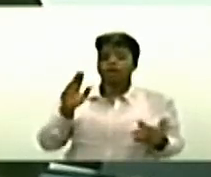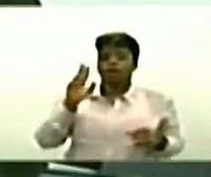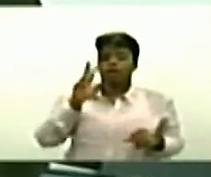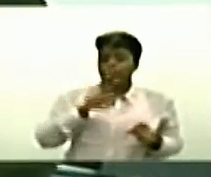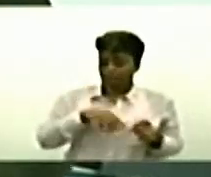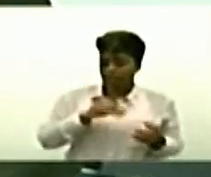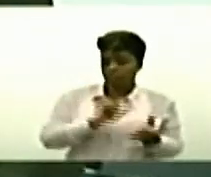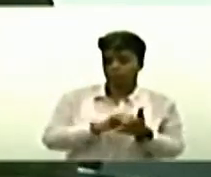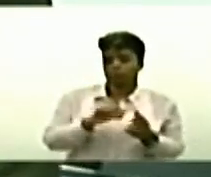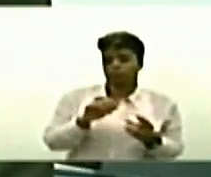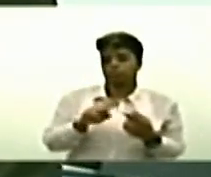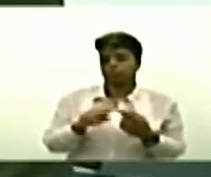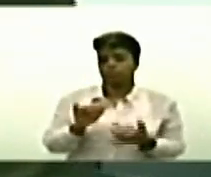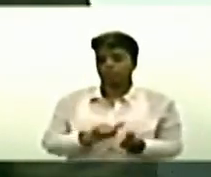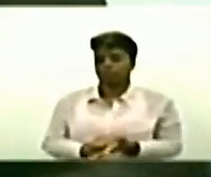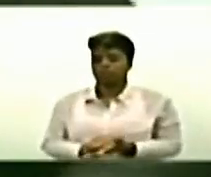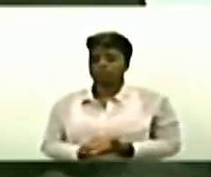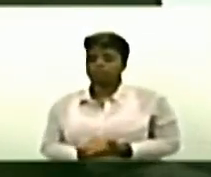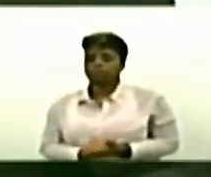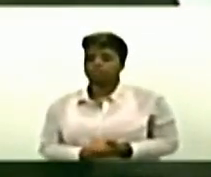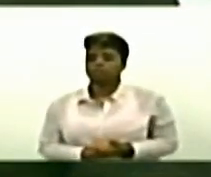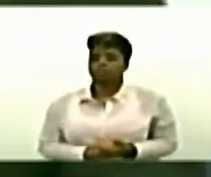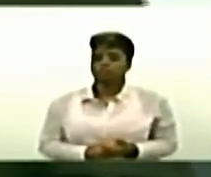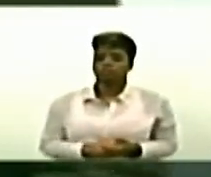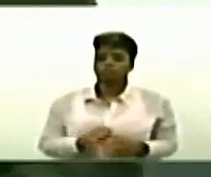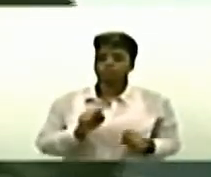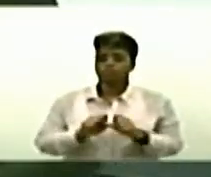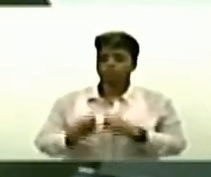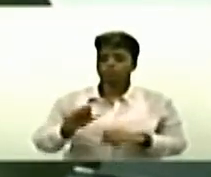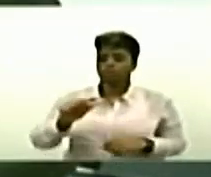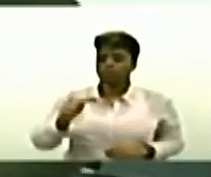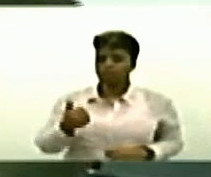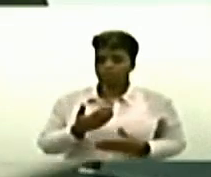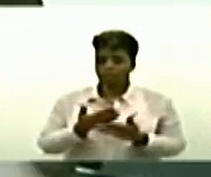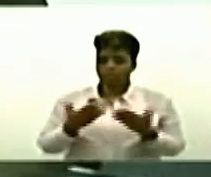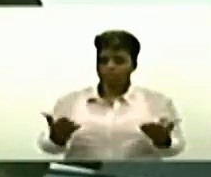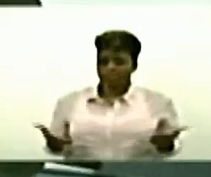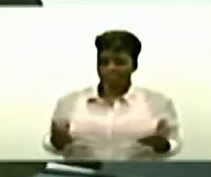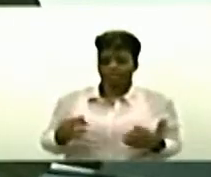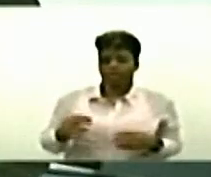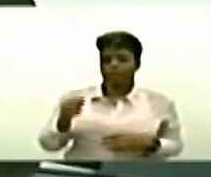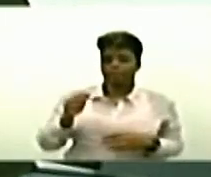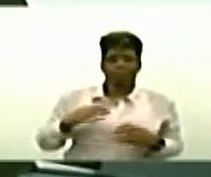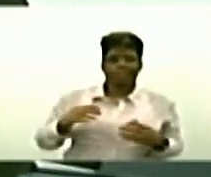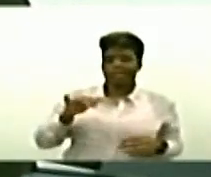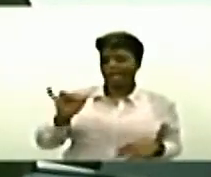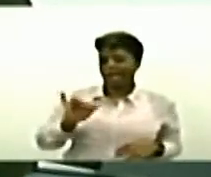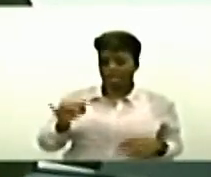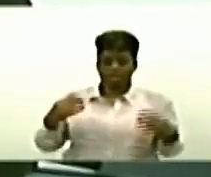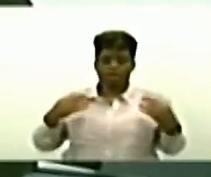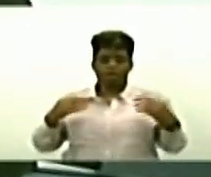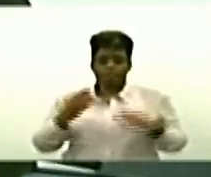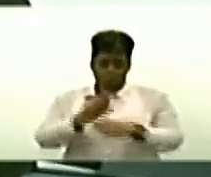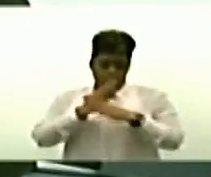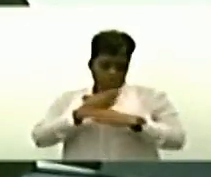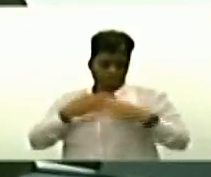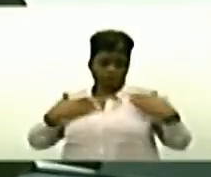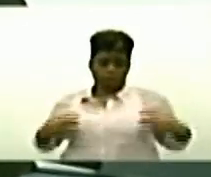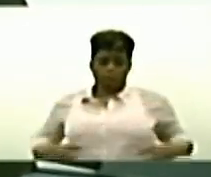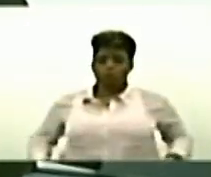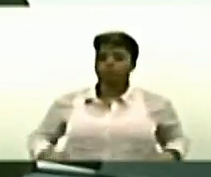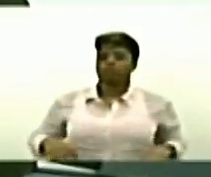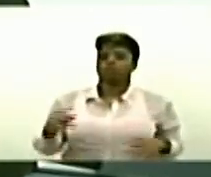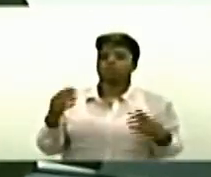just amendment within the Principal Act. So the other things that regards to protective clothing for the police officers, I believe that those are